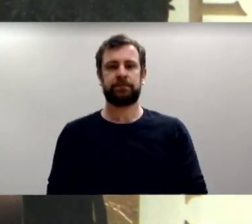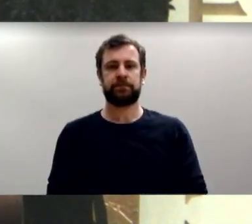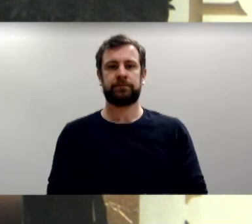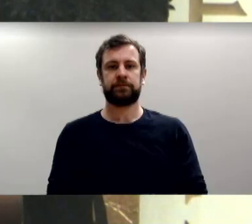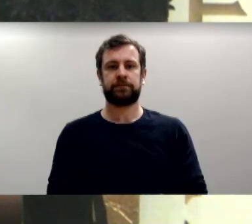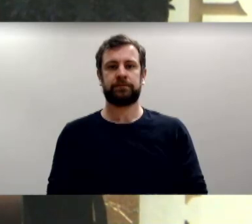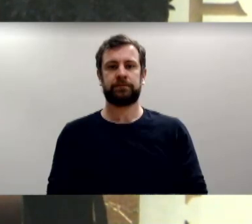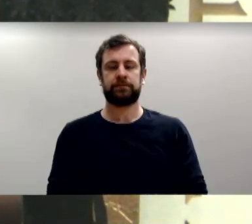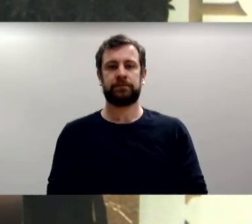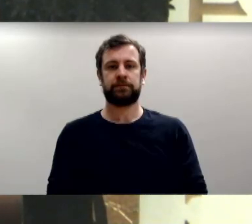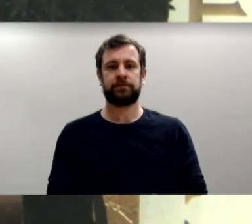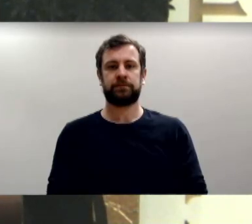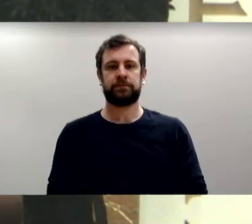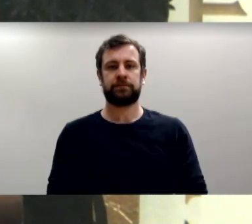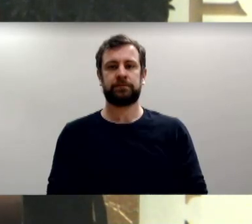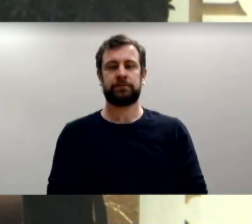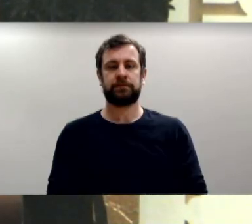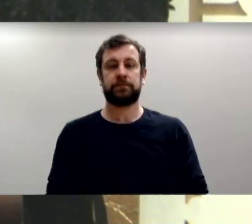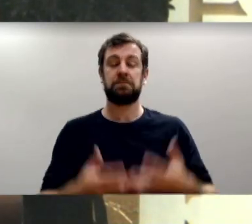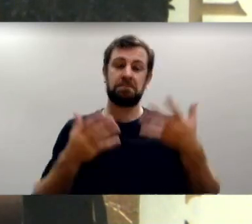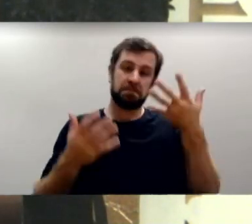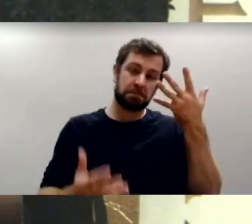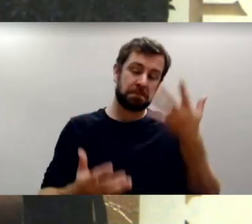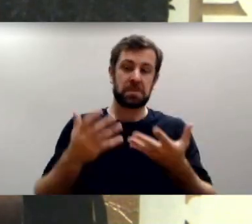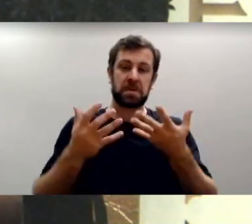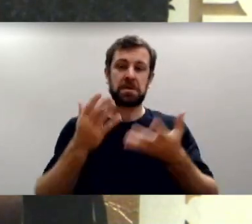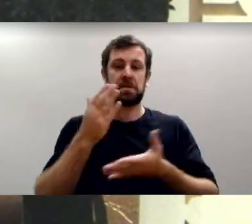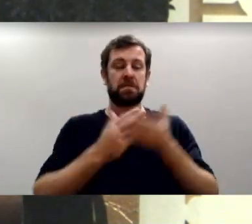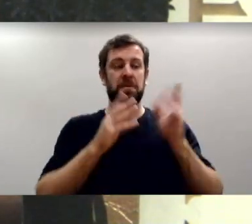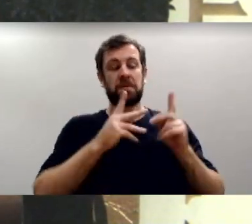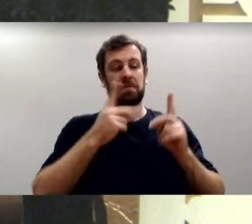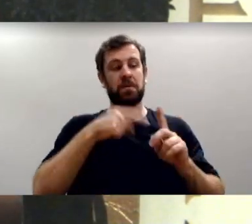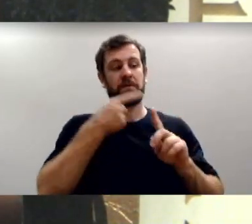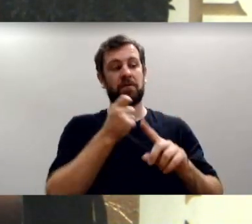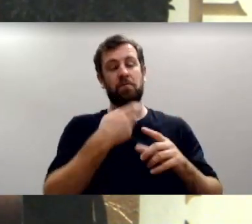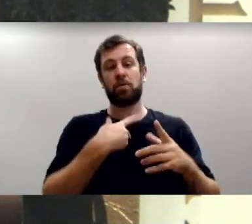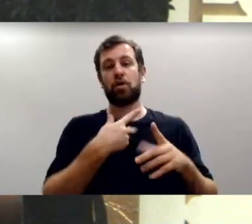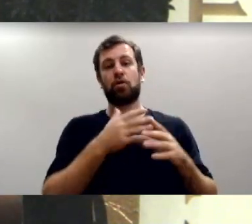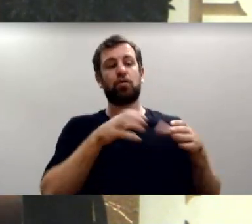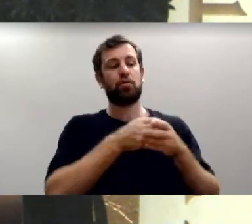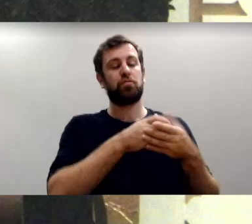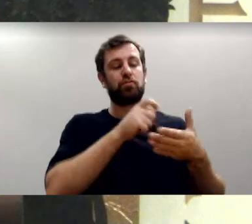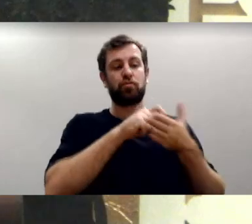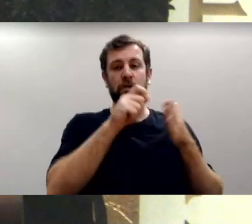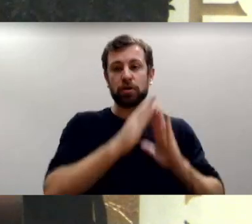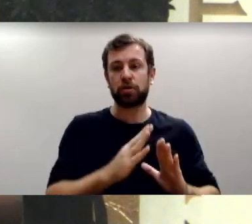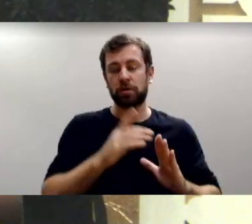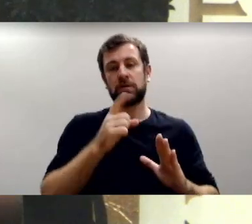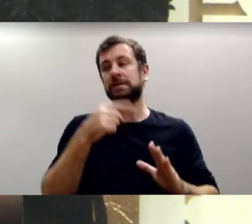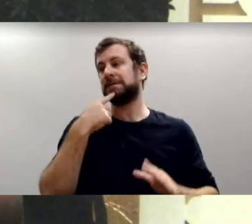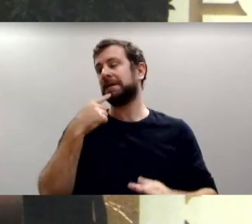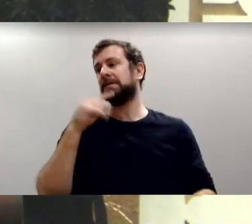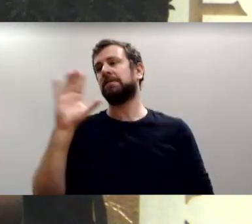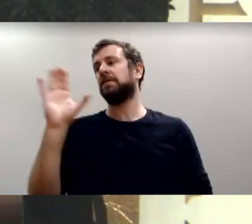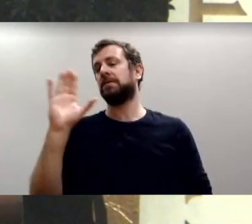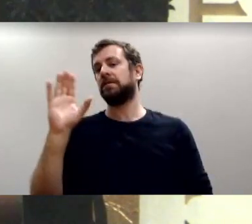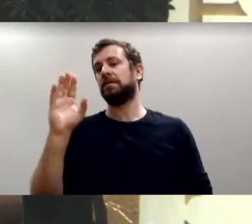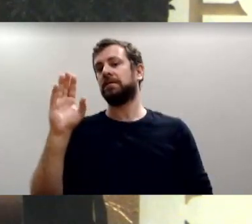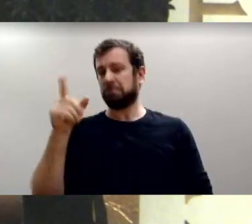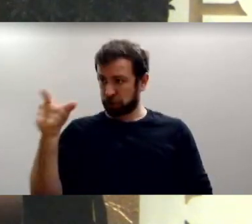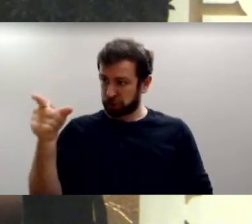Maybe some of those who are from a group of writers, they will say, well, Maulana, you are also a